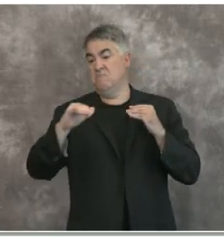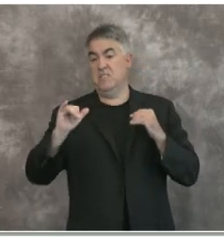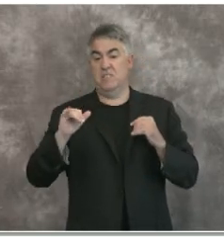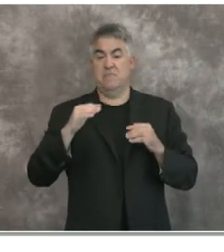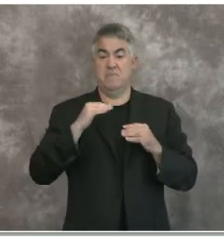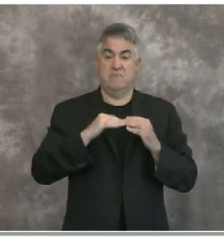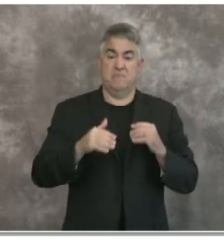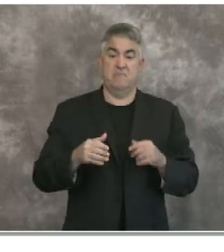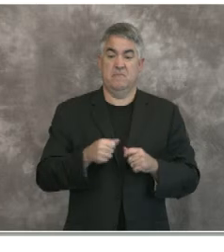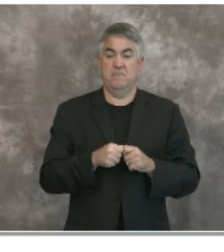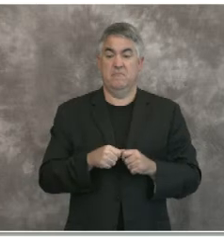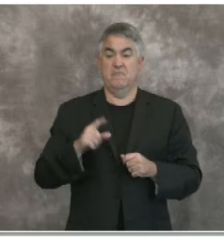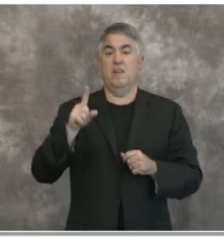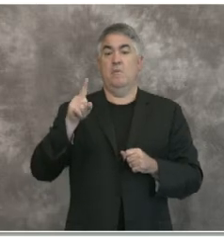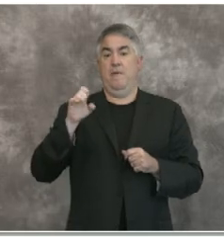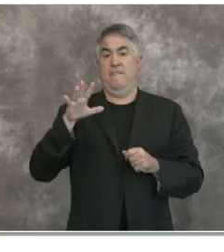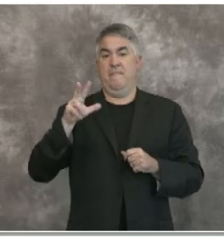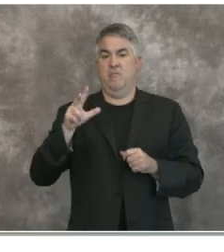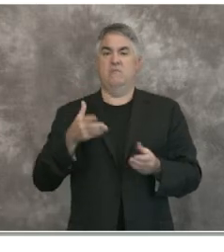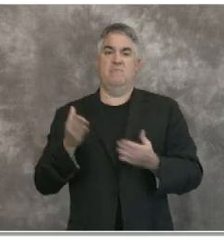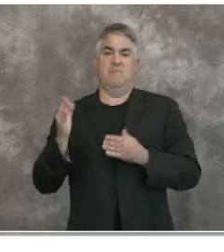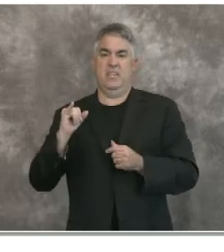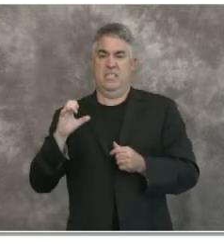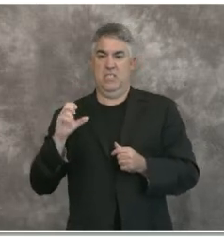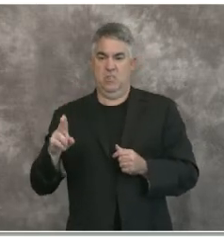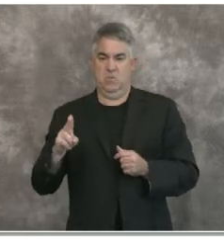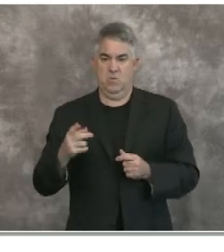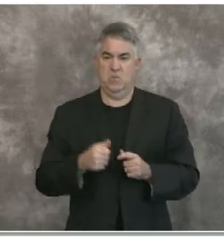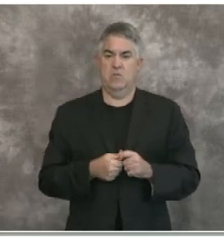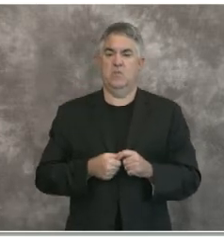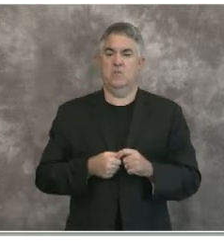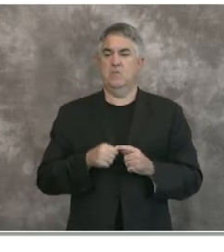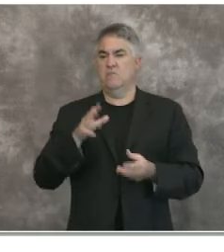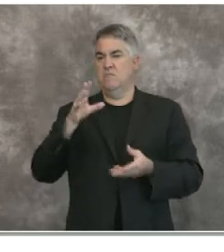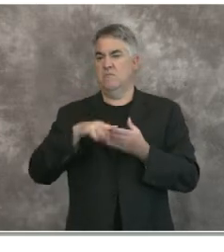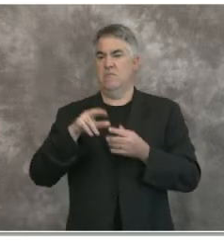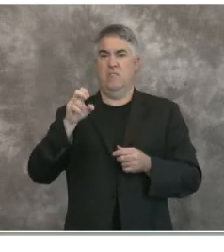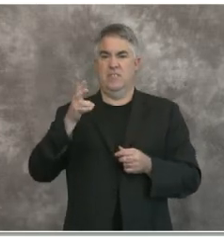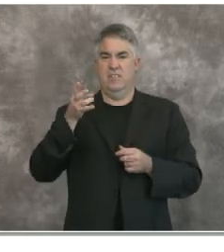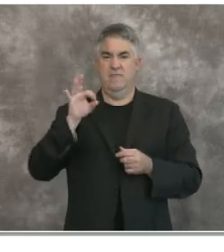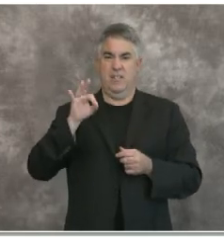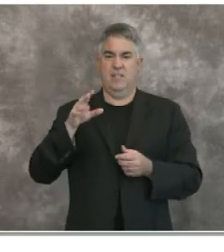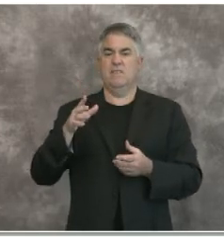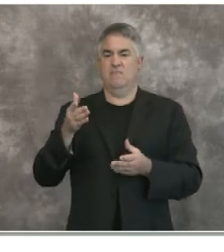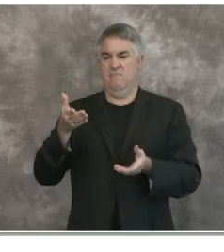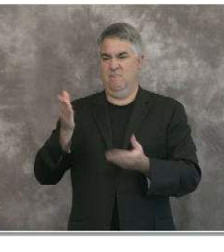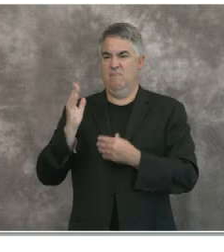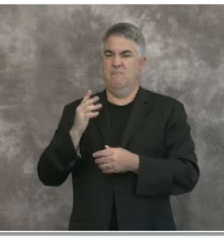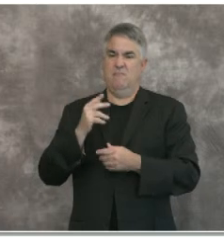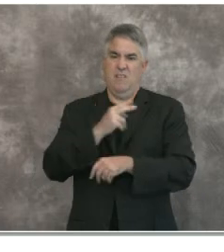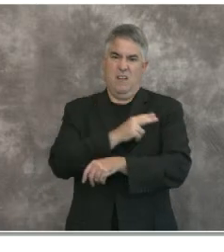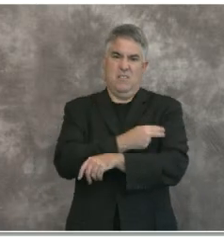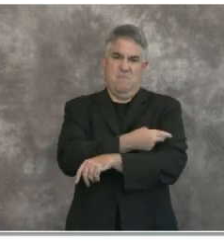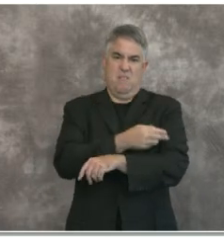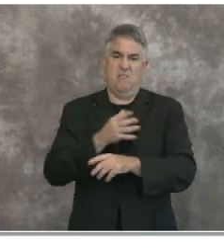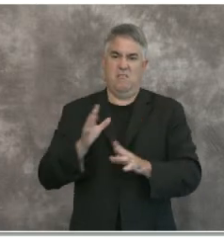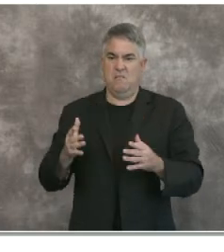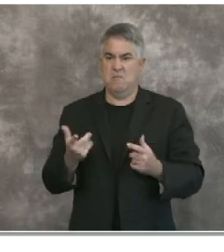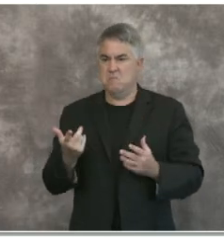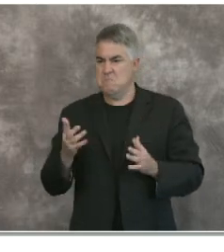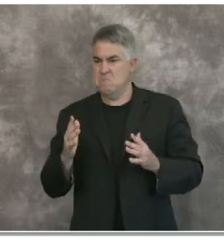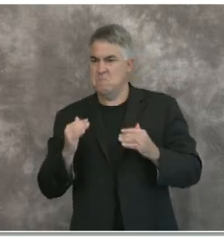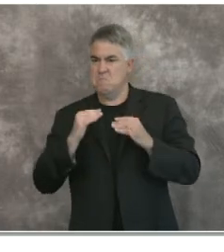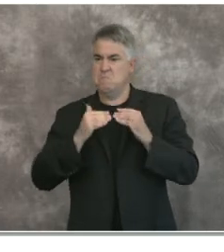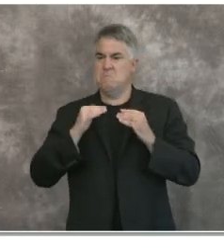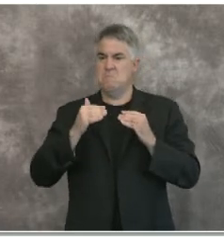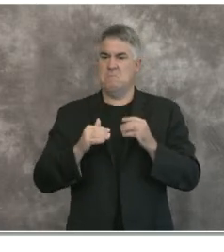153 in ICU, 379 total ICU, a few less than yesterday. Total COVID hospitalization, a few more